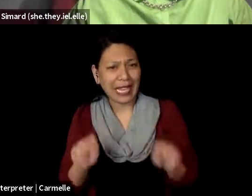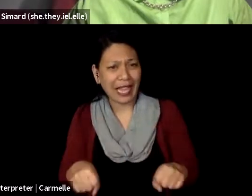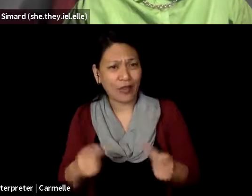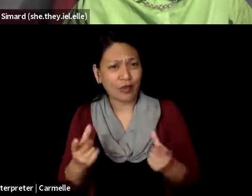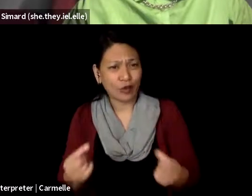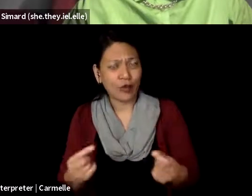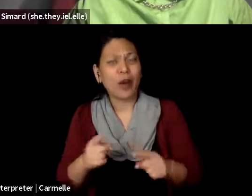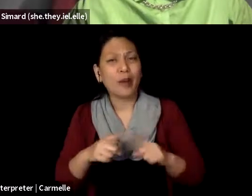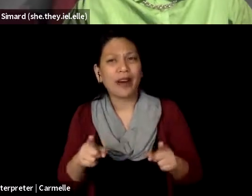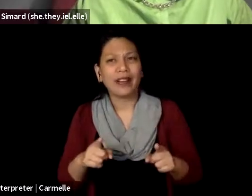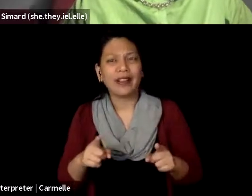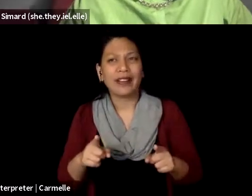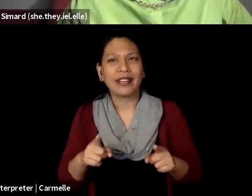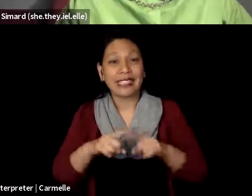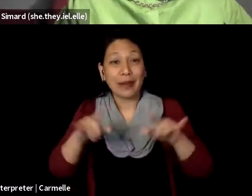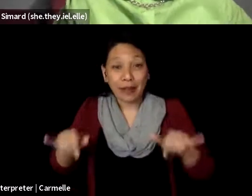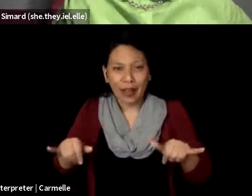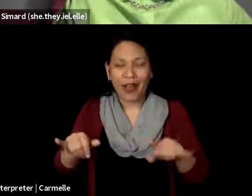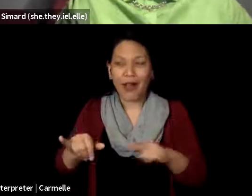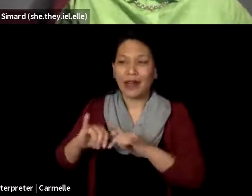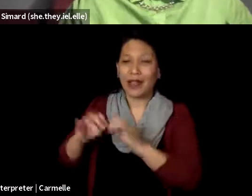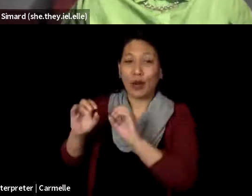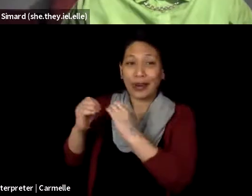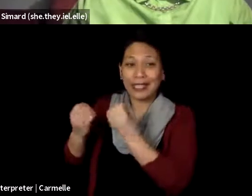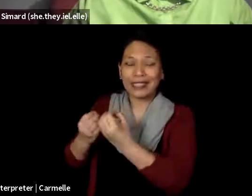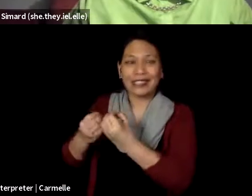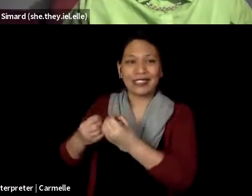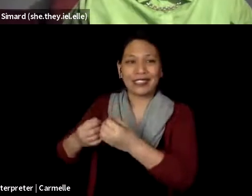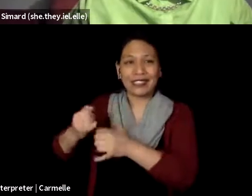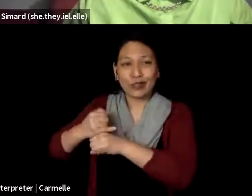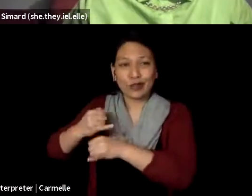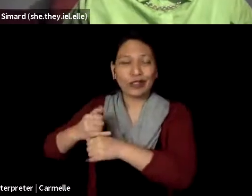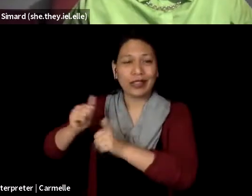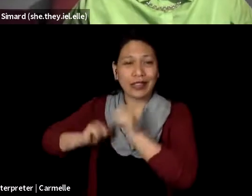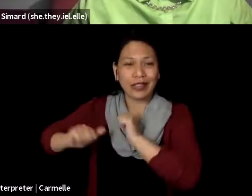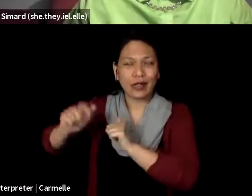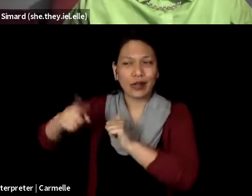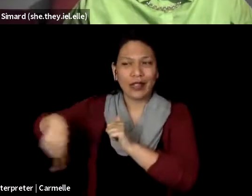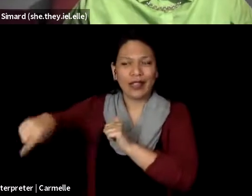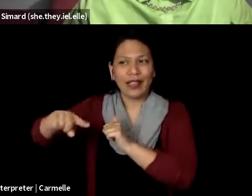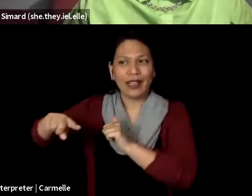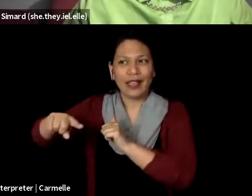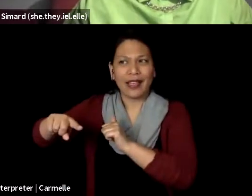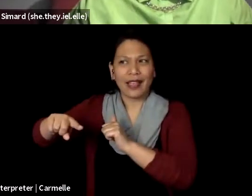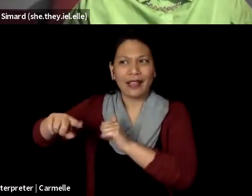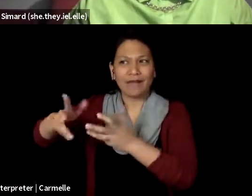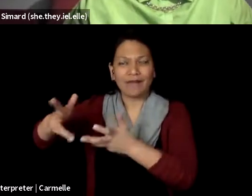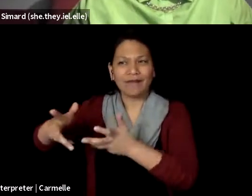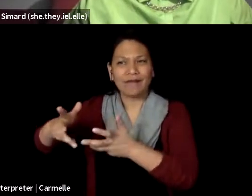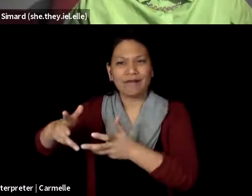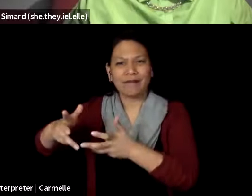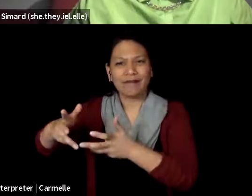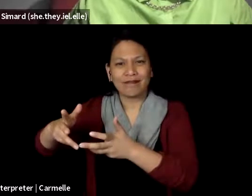allow like institutions and organizations that are hosting artists that are asking for things that are like,